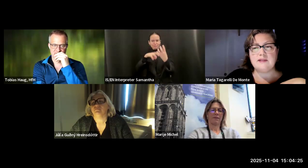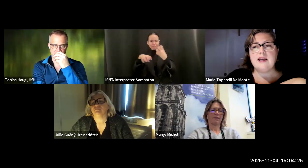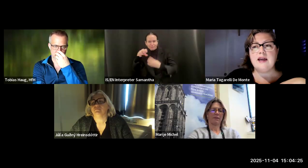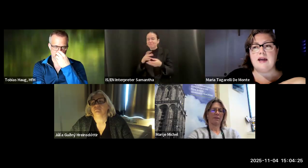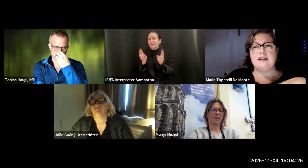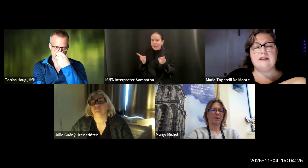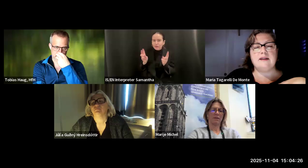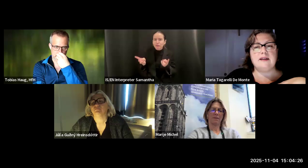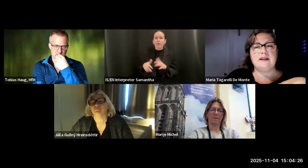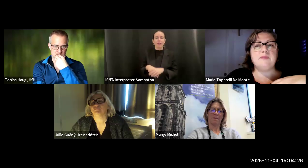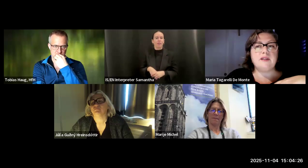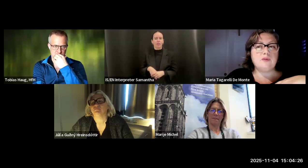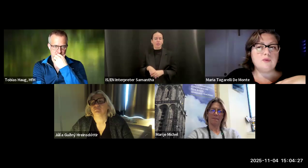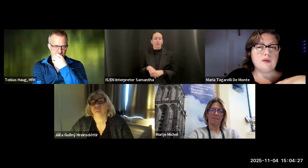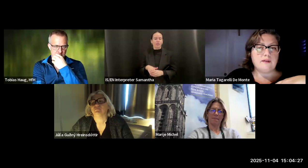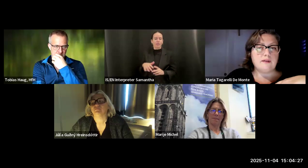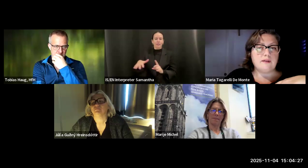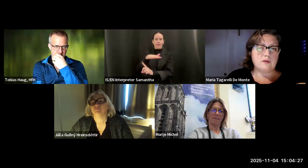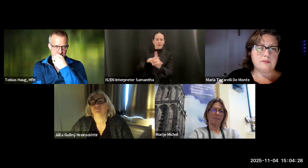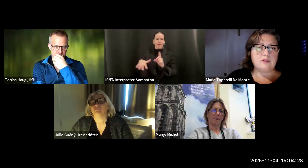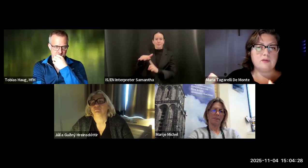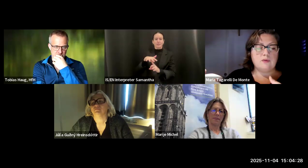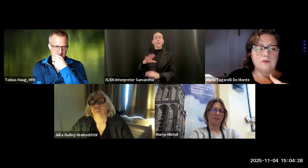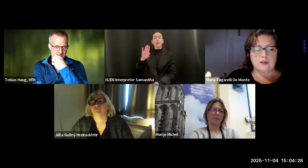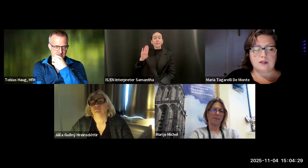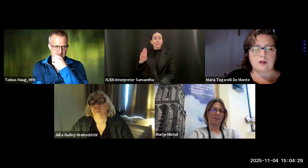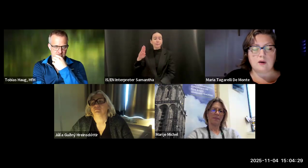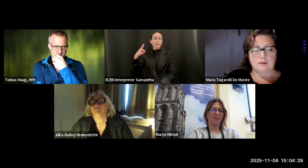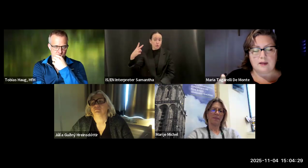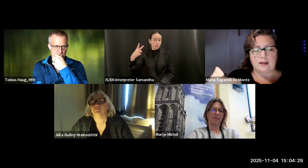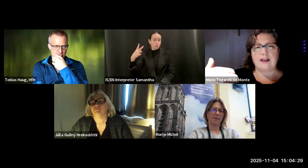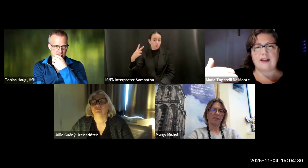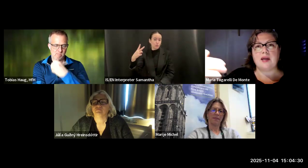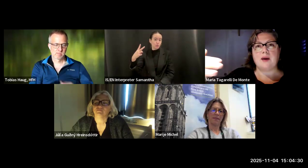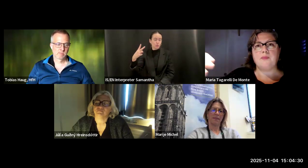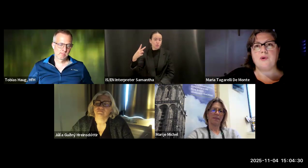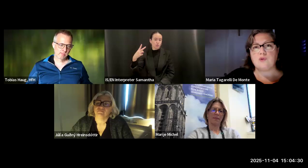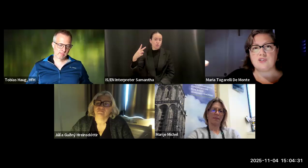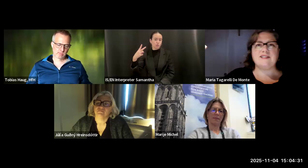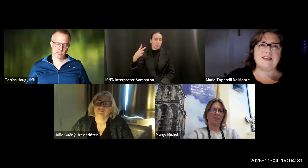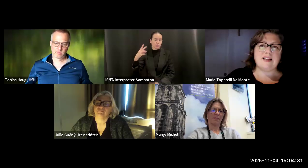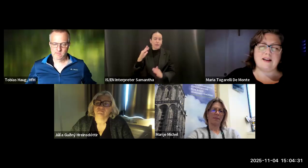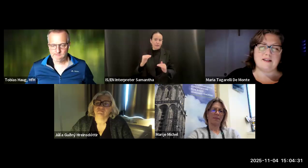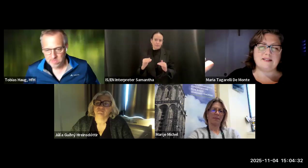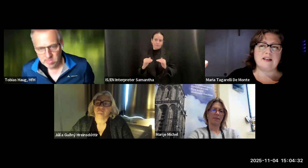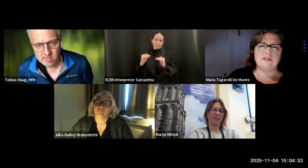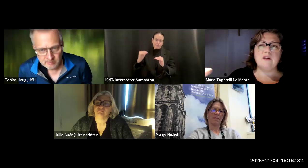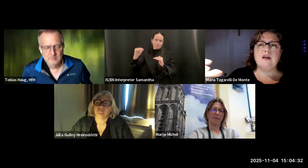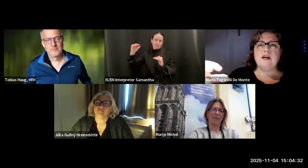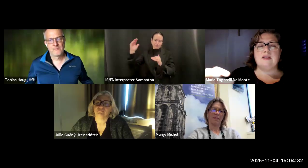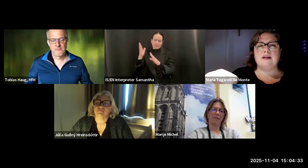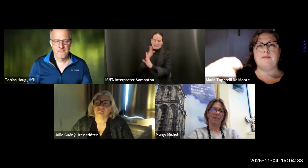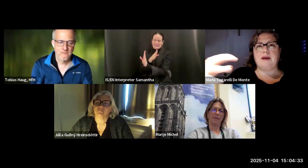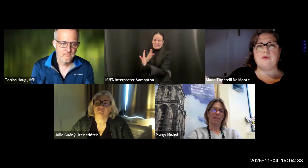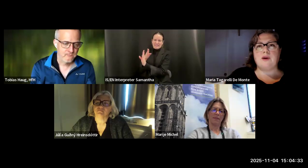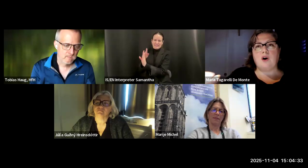natural elements. And in the B2 level, so B2, as we approach the C